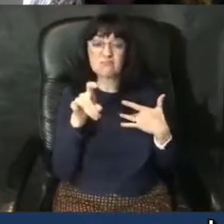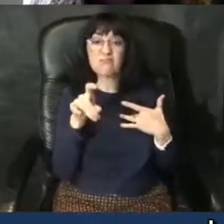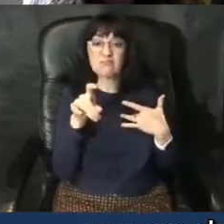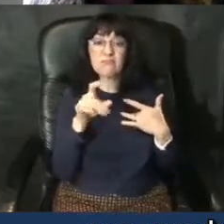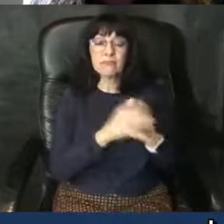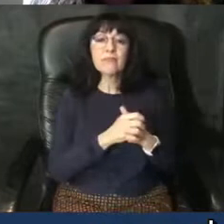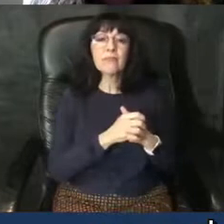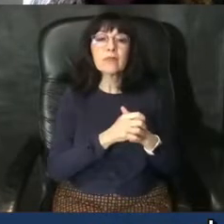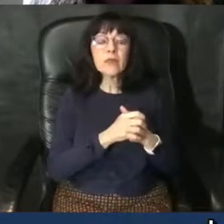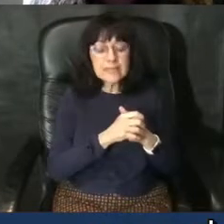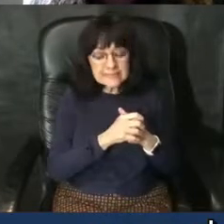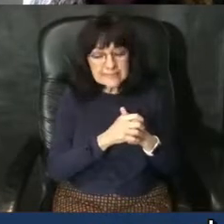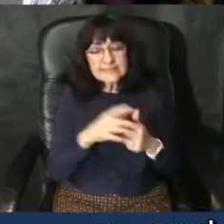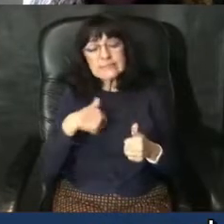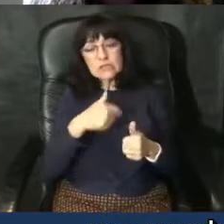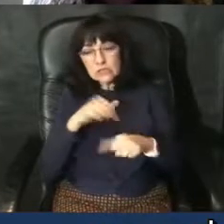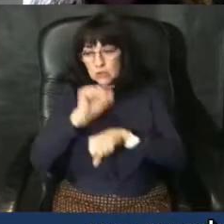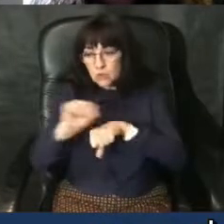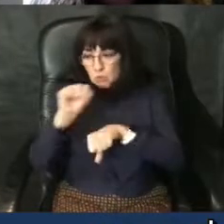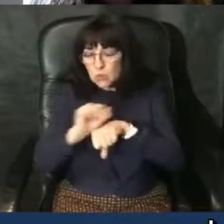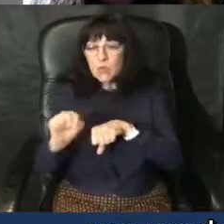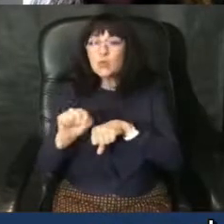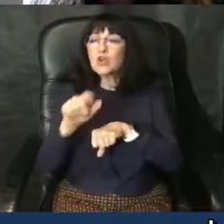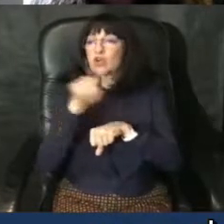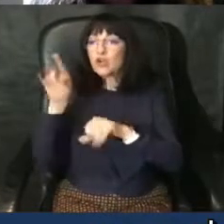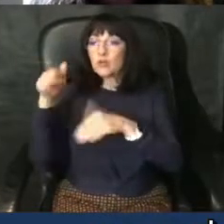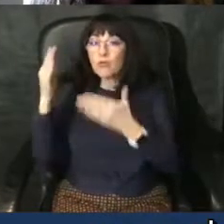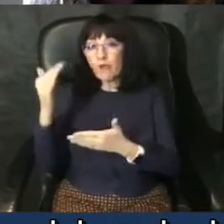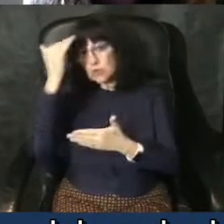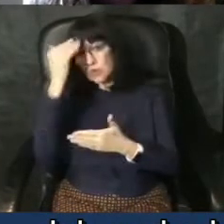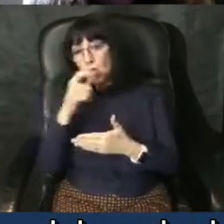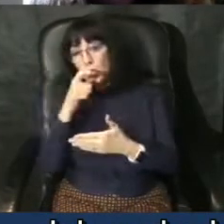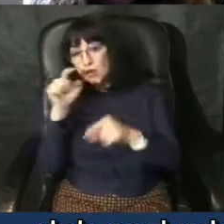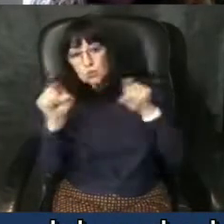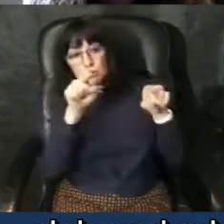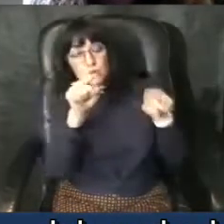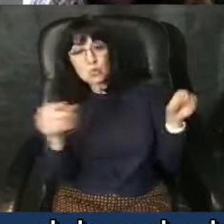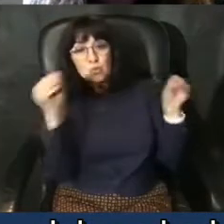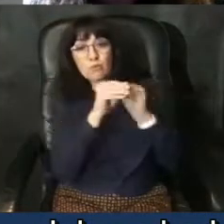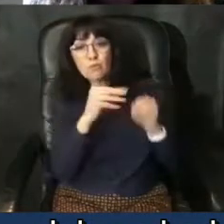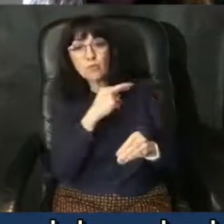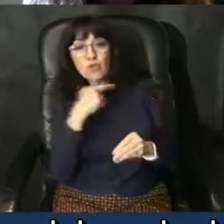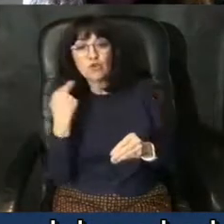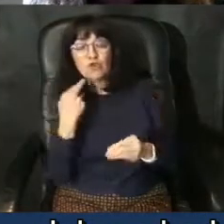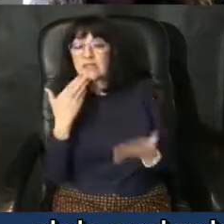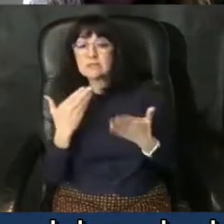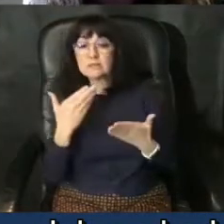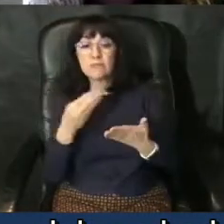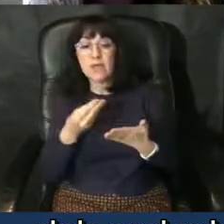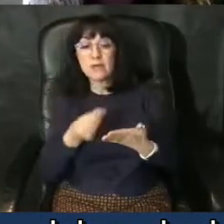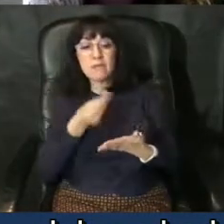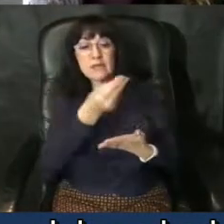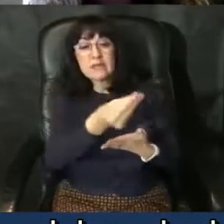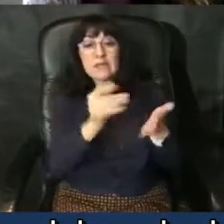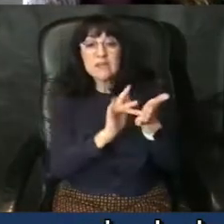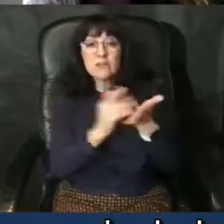work and trust that our providers know who is at greater risk and might need shorter take-homes. And